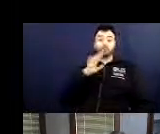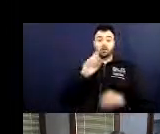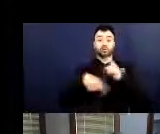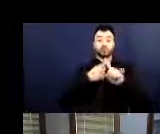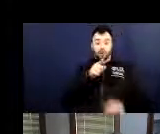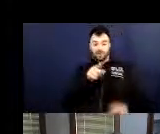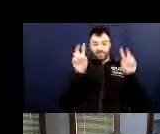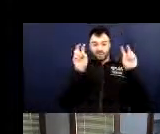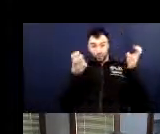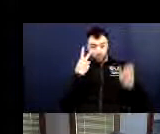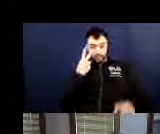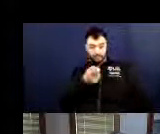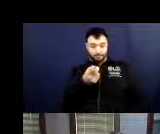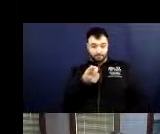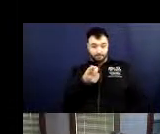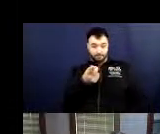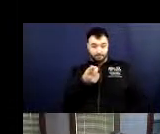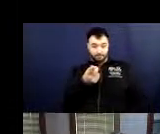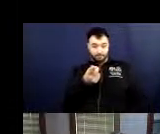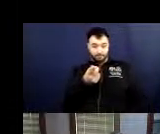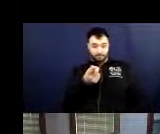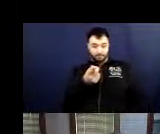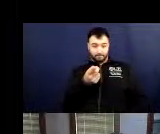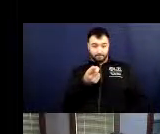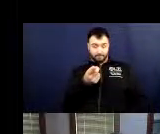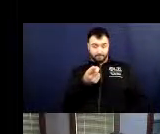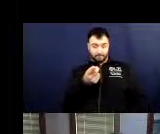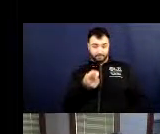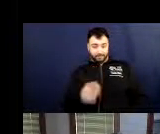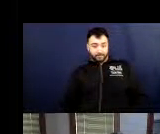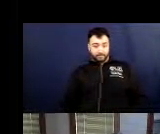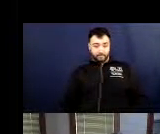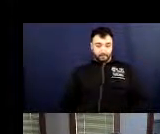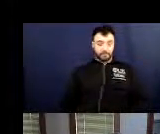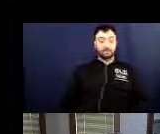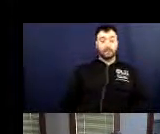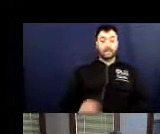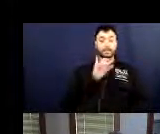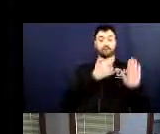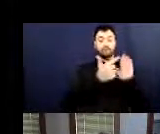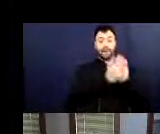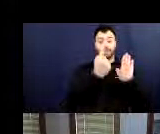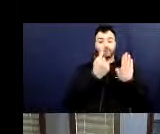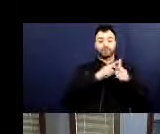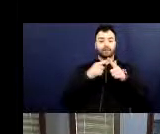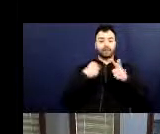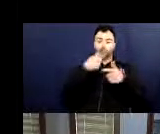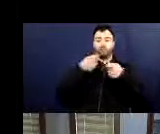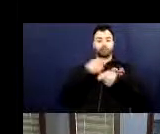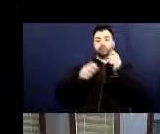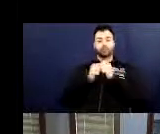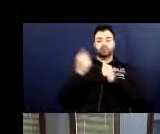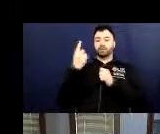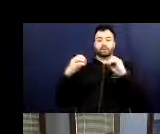we reduce access, will be replaced by drugs that are stronger and more dangerous to other users. As law enforcement becomes